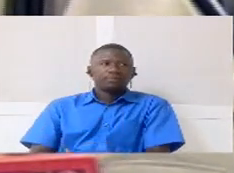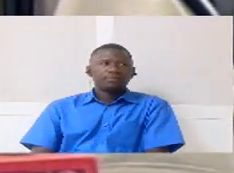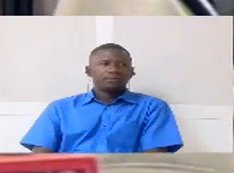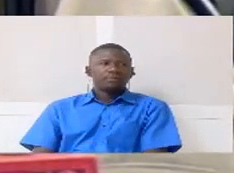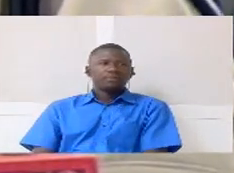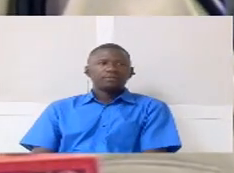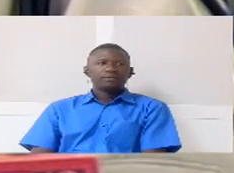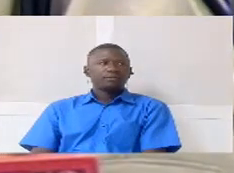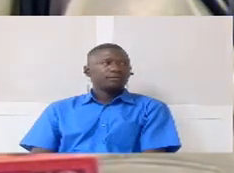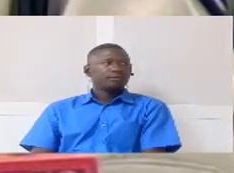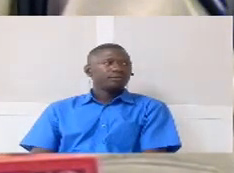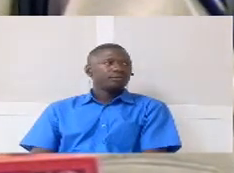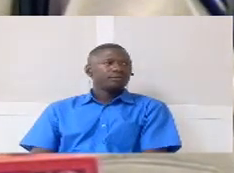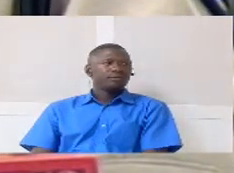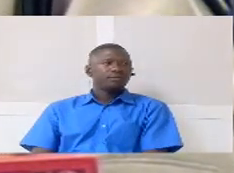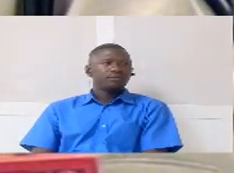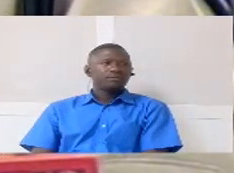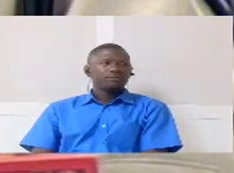Can I answer it in English?